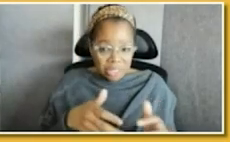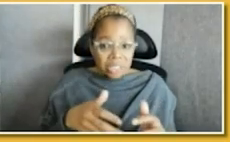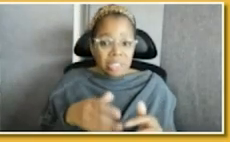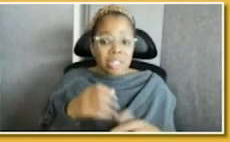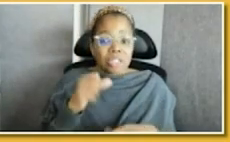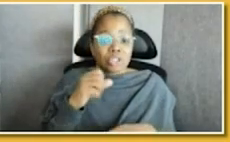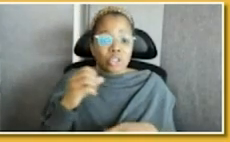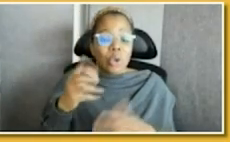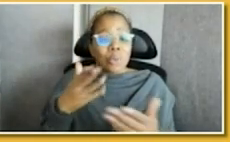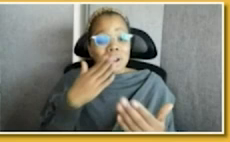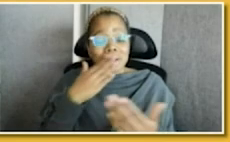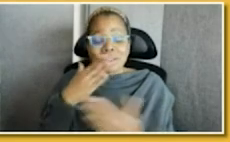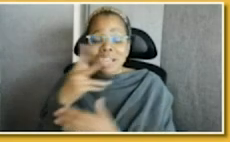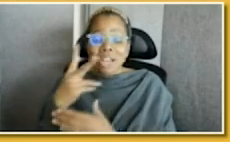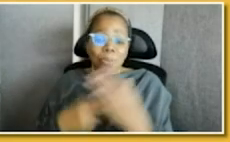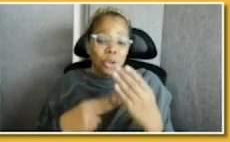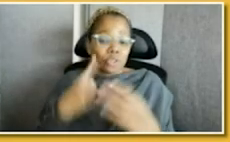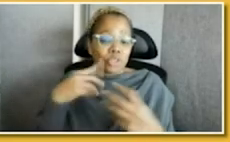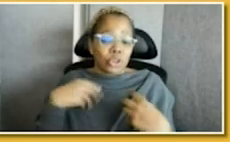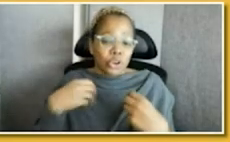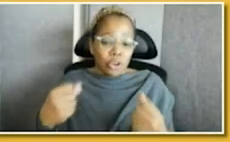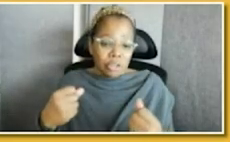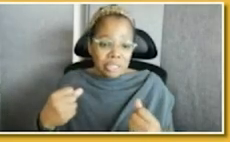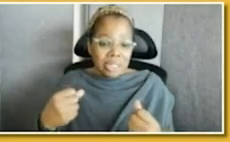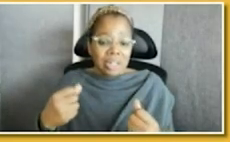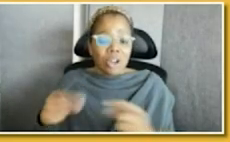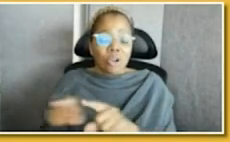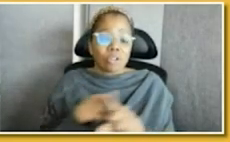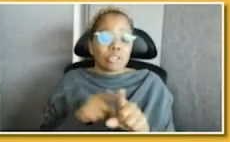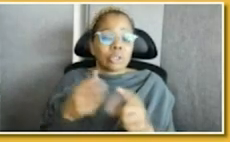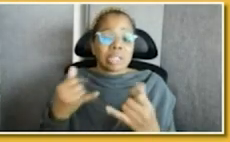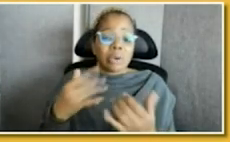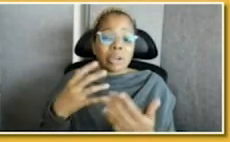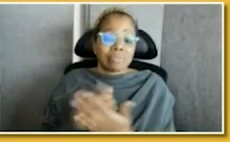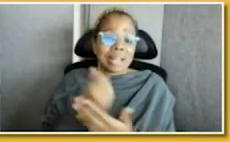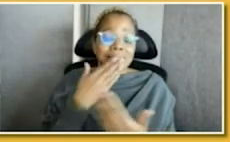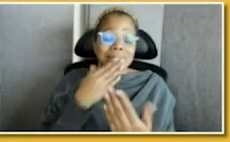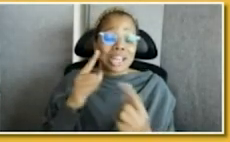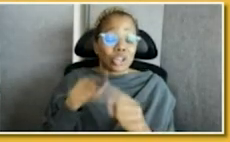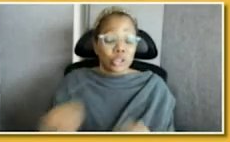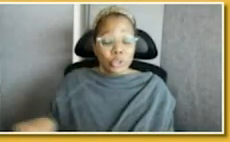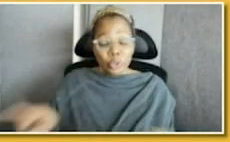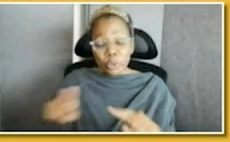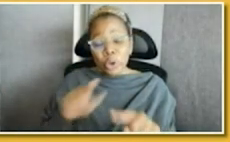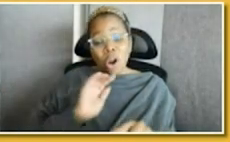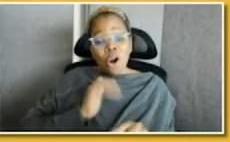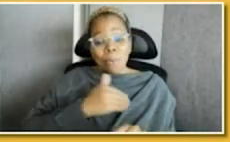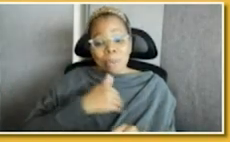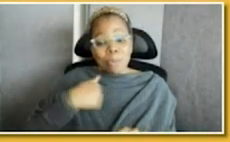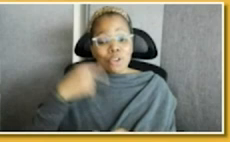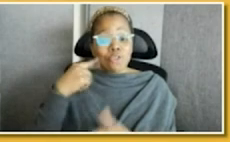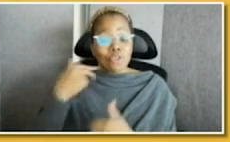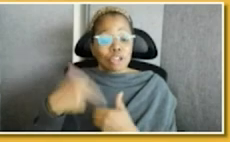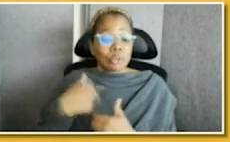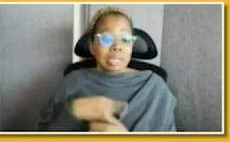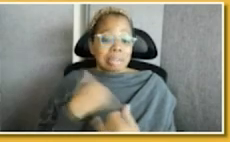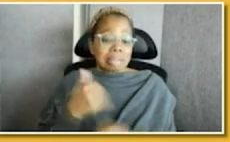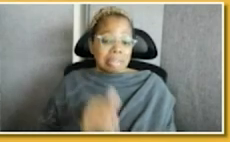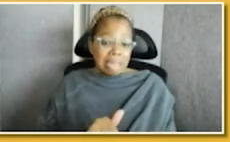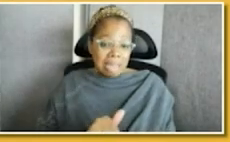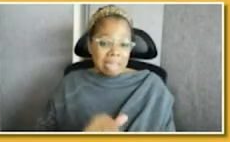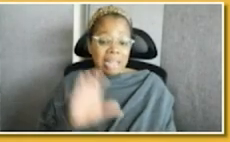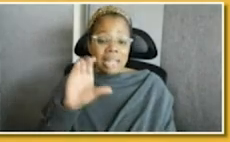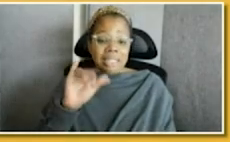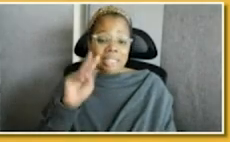both for your courage. And I want to also take this time to thank all of you, our members, for joining us this evening, Cinema Libre Studio